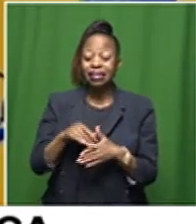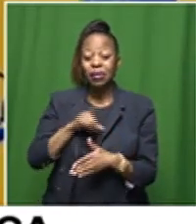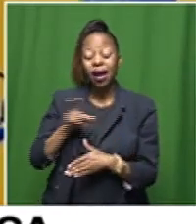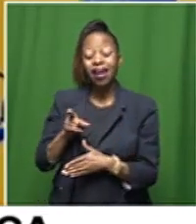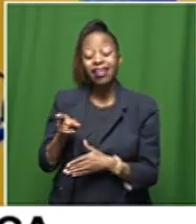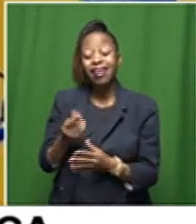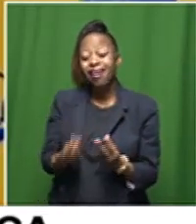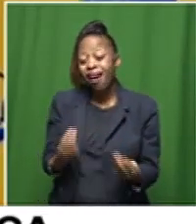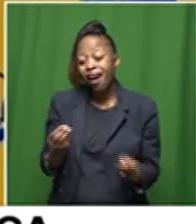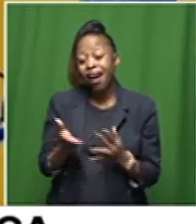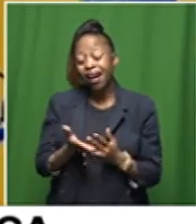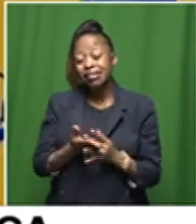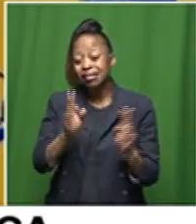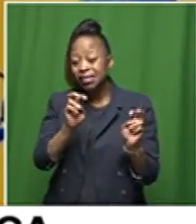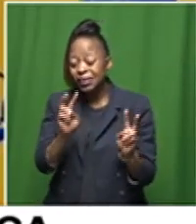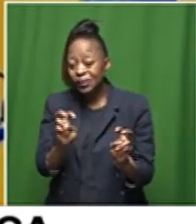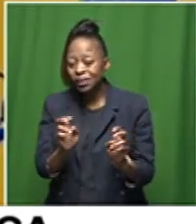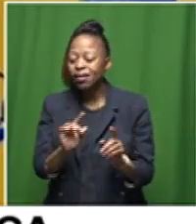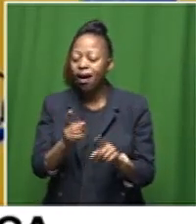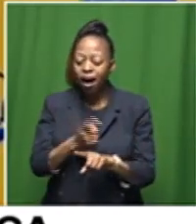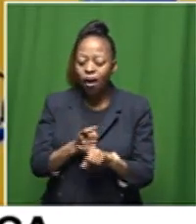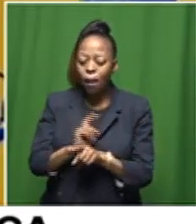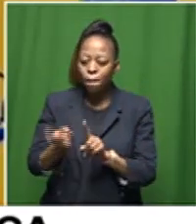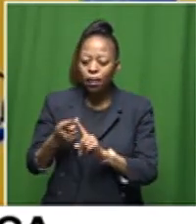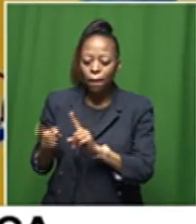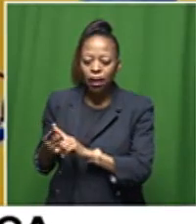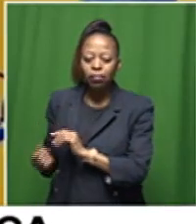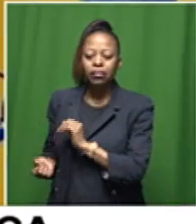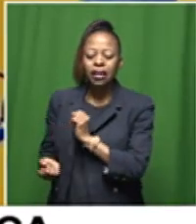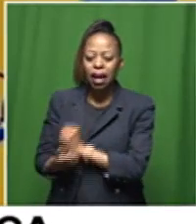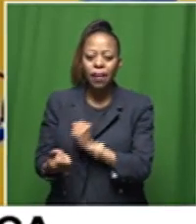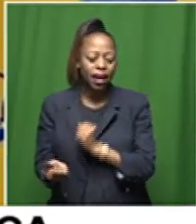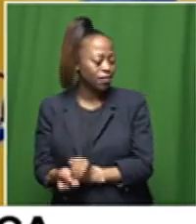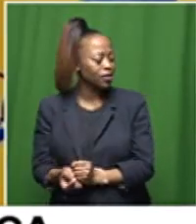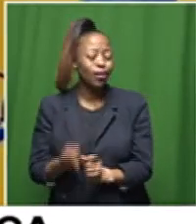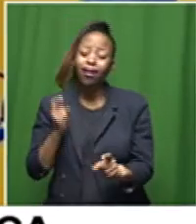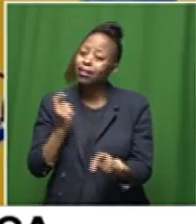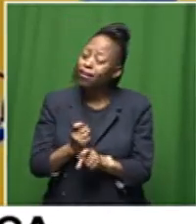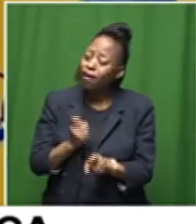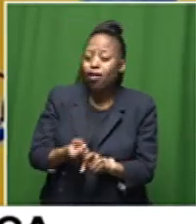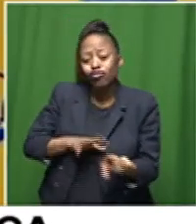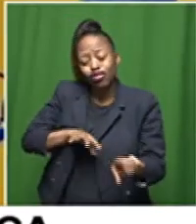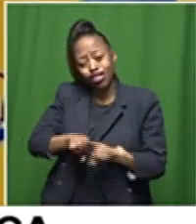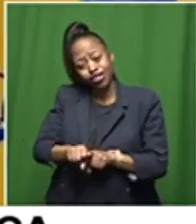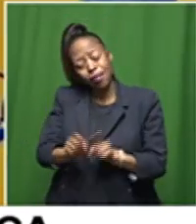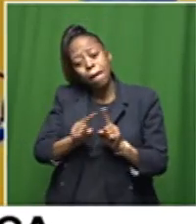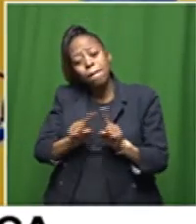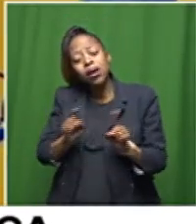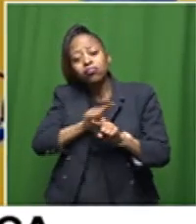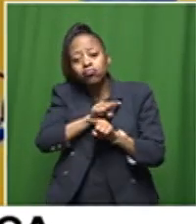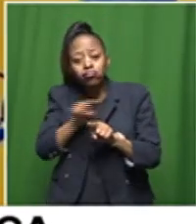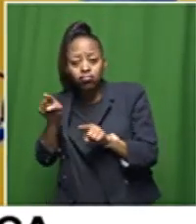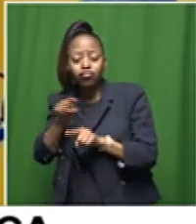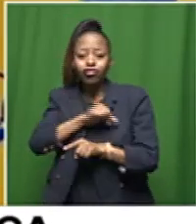orthopedics cases are happening every hour, it becomes difficult to clear the backlog. But the rest of